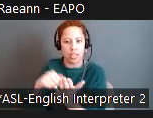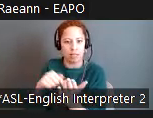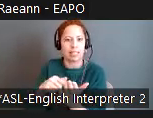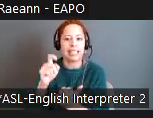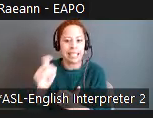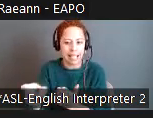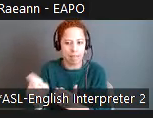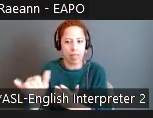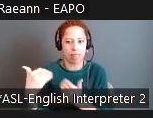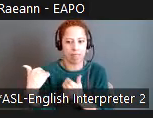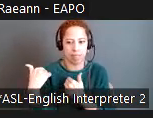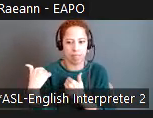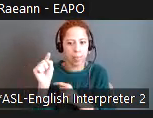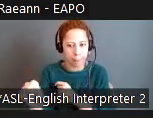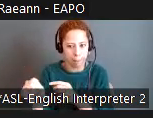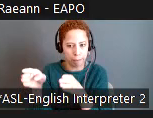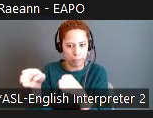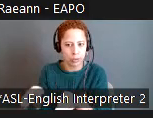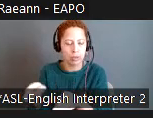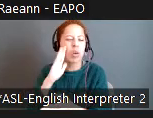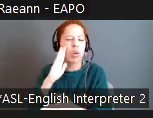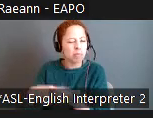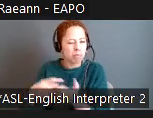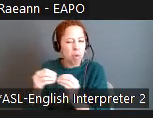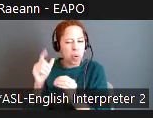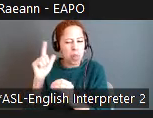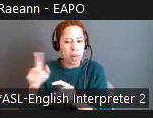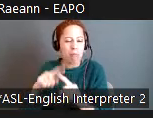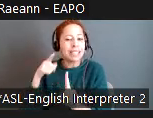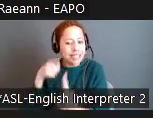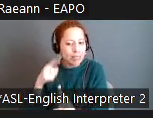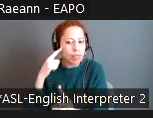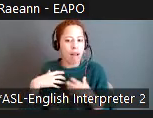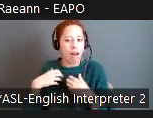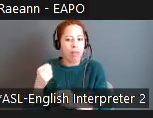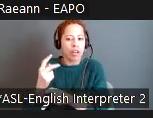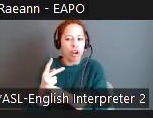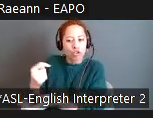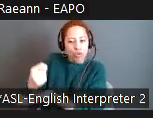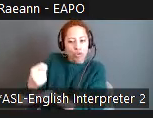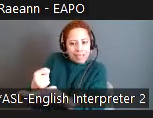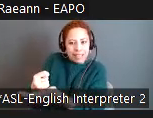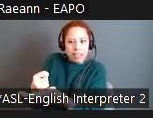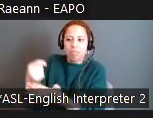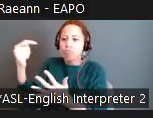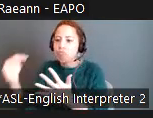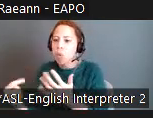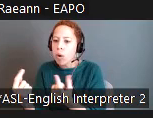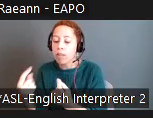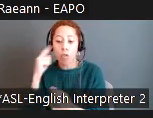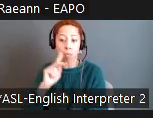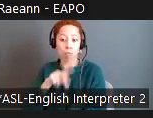a little bit later in the presentation, but this is specific to those healthcare treatment decisions. They're not your personal care